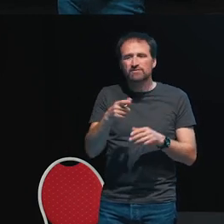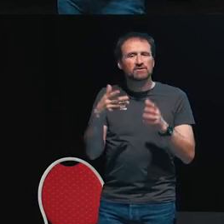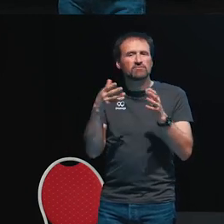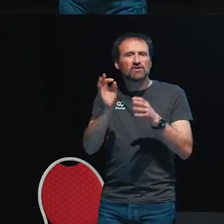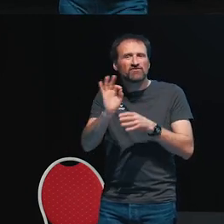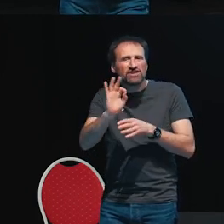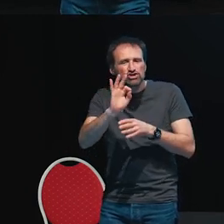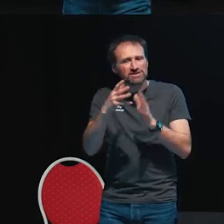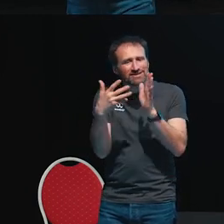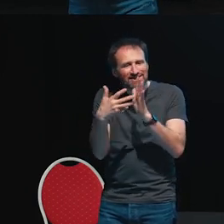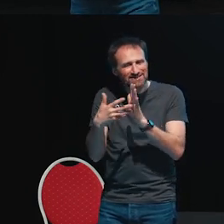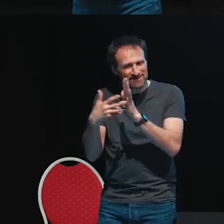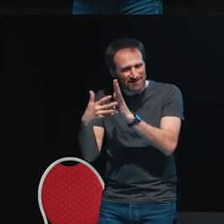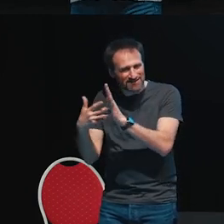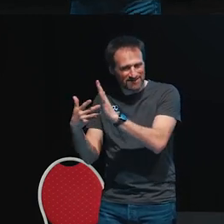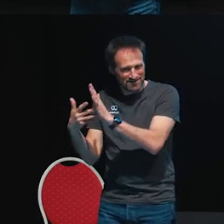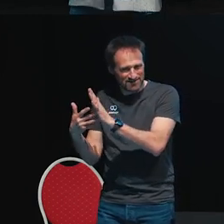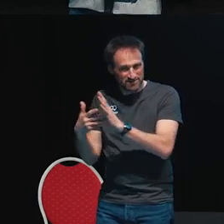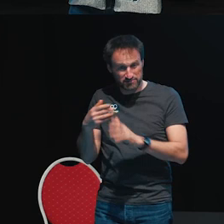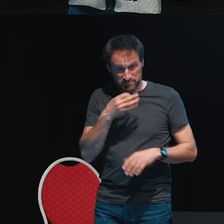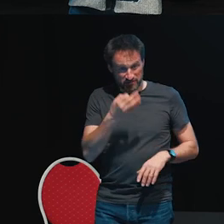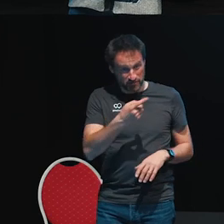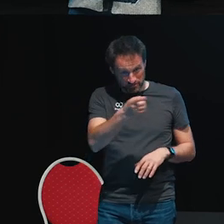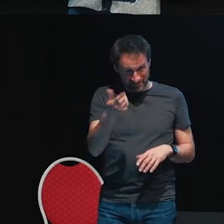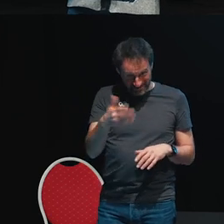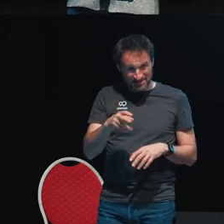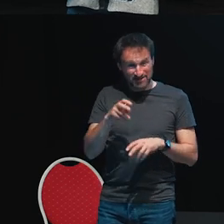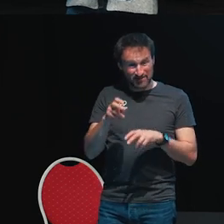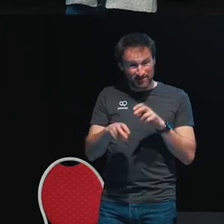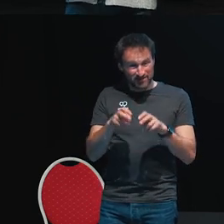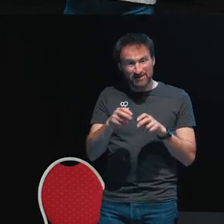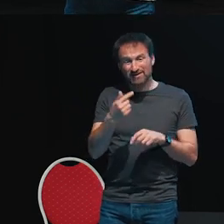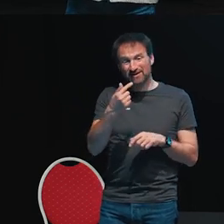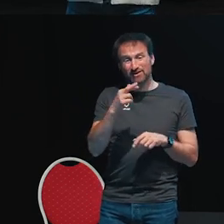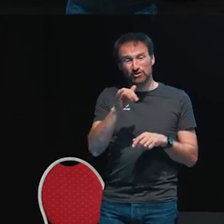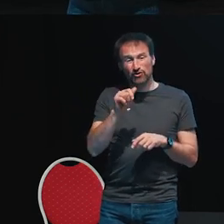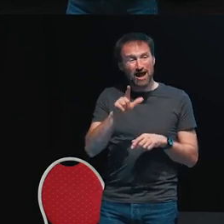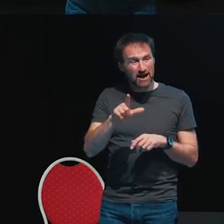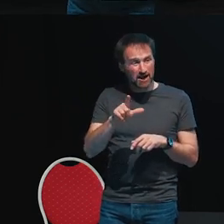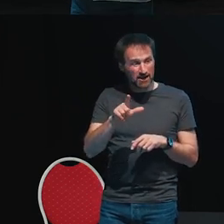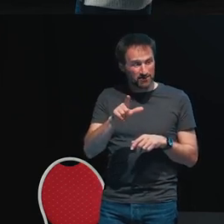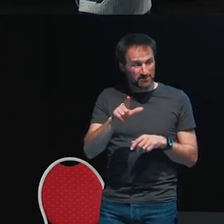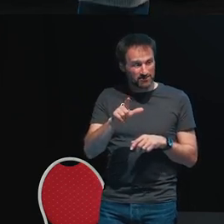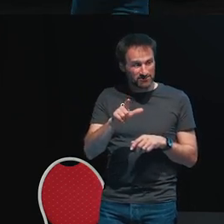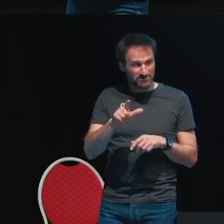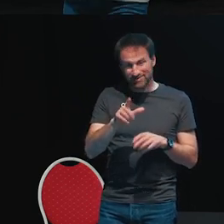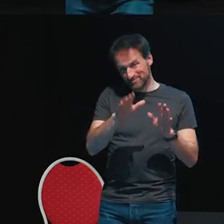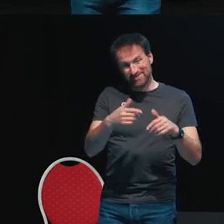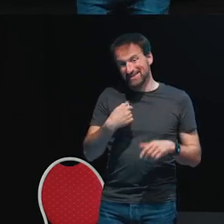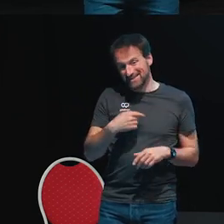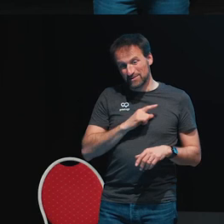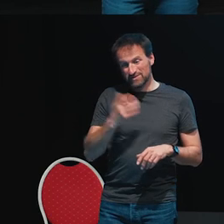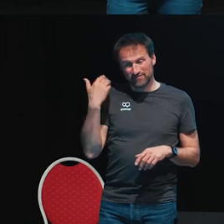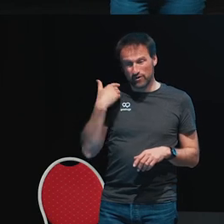Has anybody heard of the term origin trial? Great, I didn't really understand it either 6 months